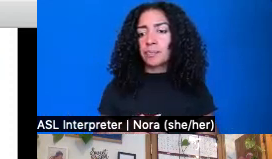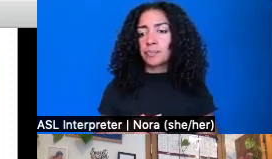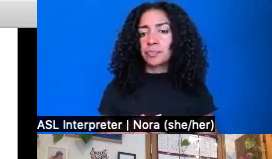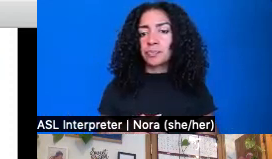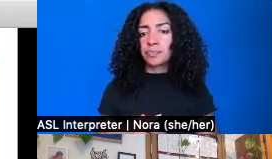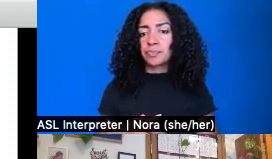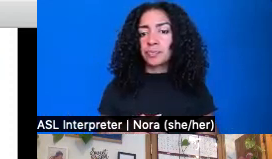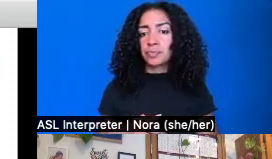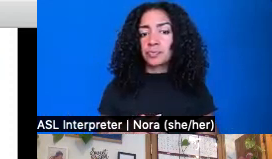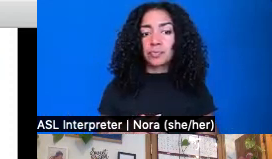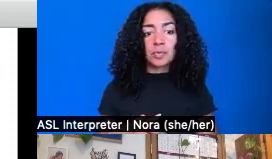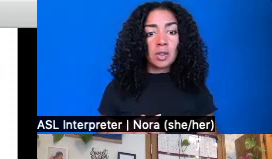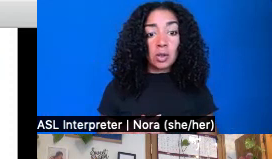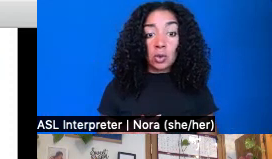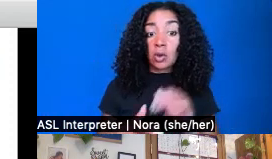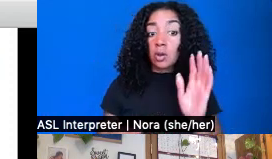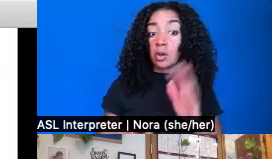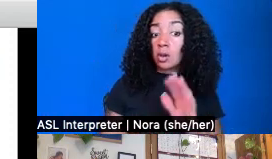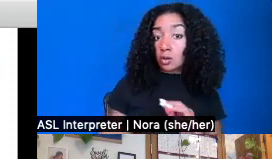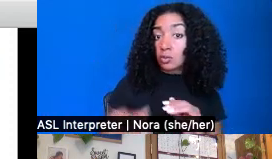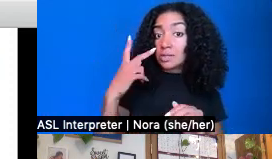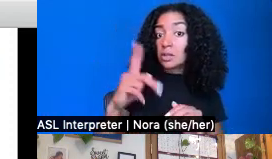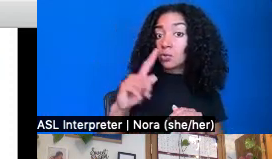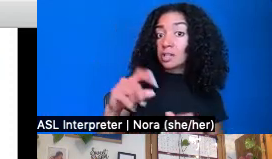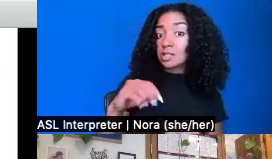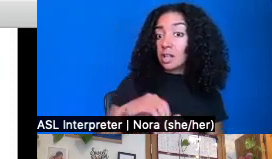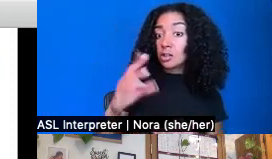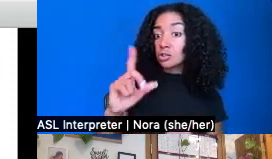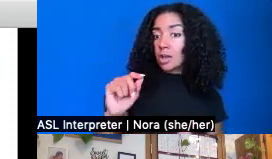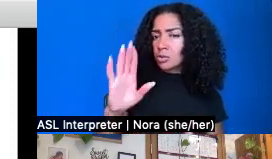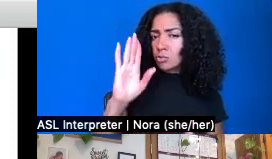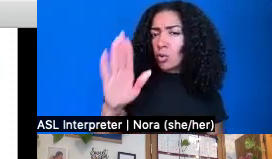Hey, Christine, we do have a question. Do you know if that 85%